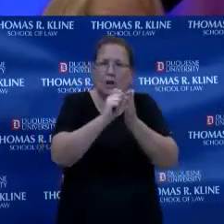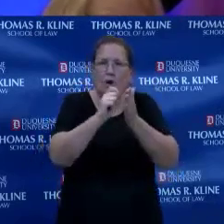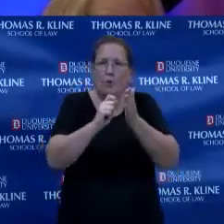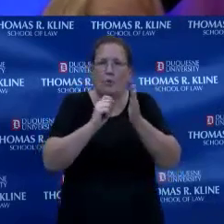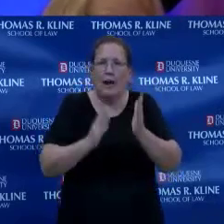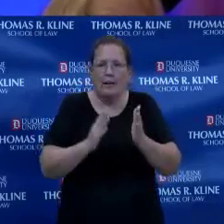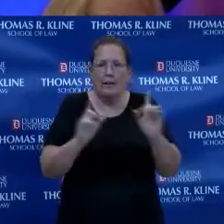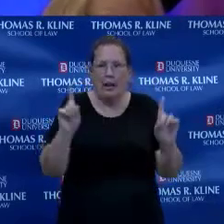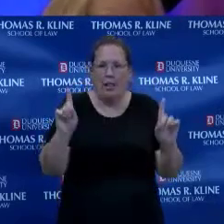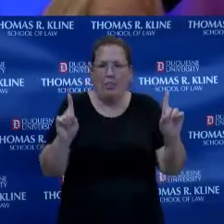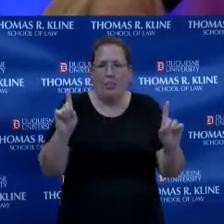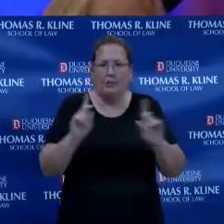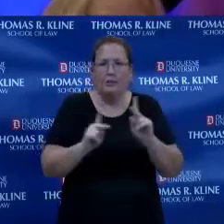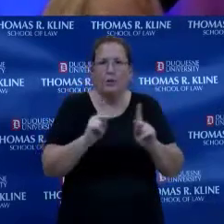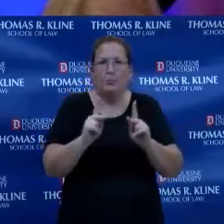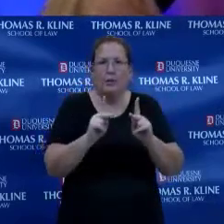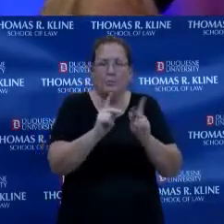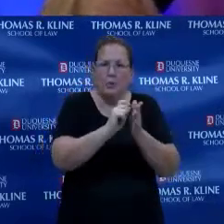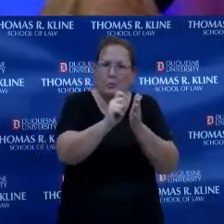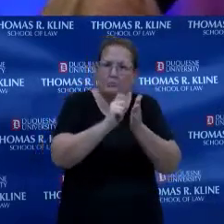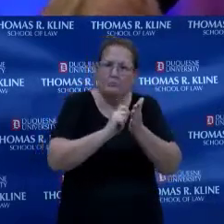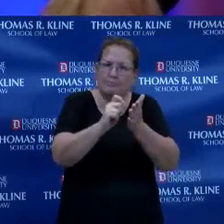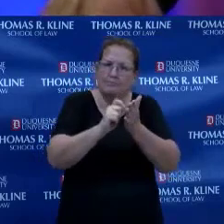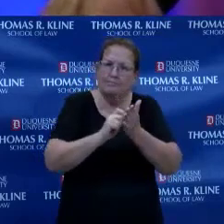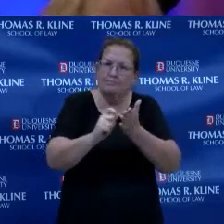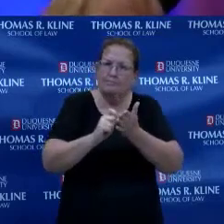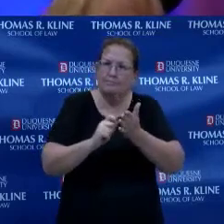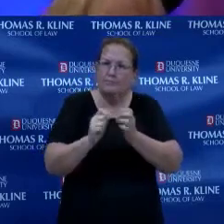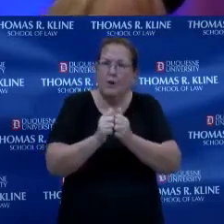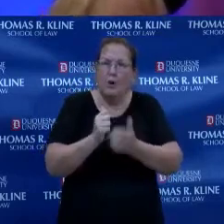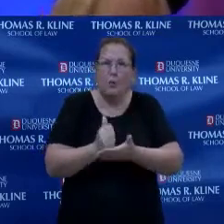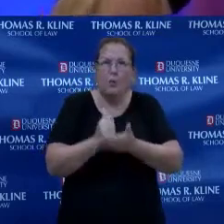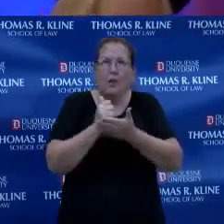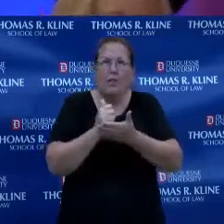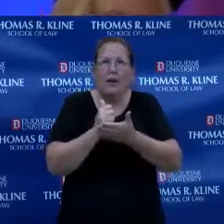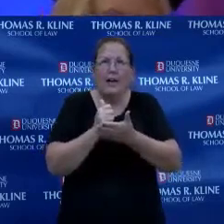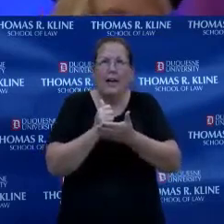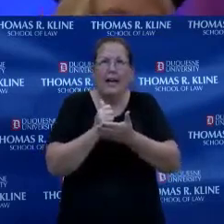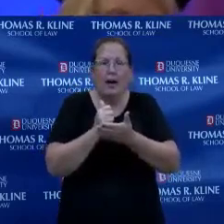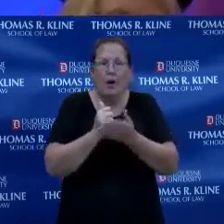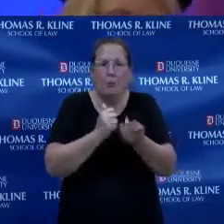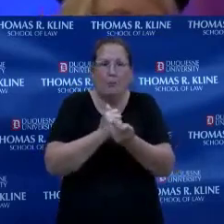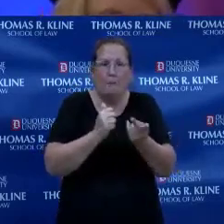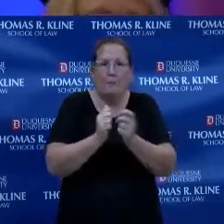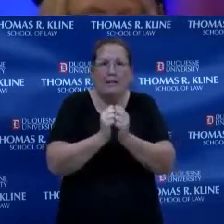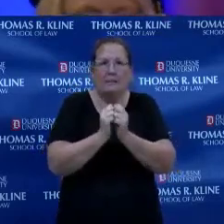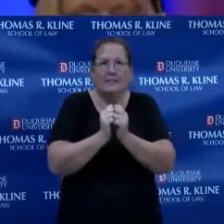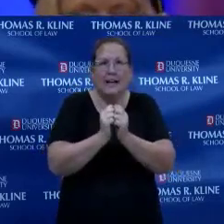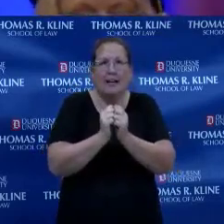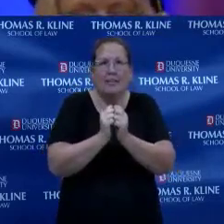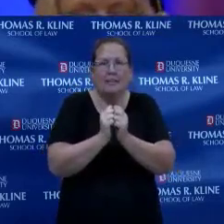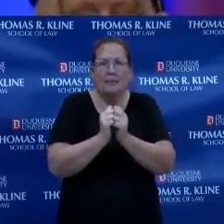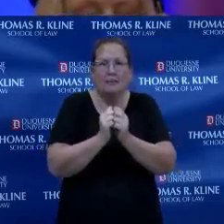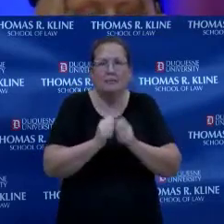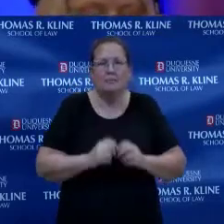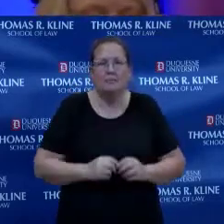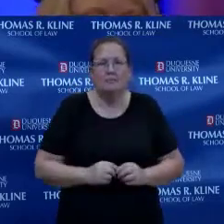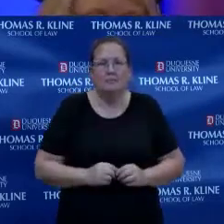two collaborated over the past academic year with help and input from recent alums and